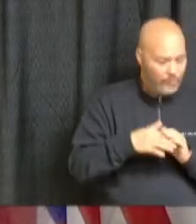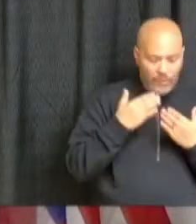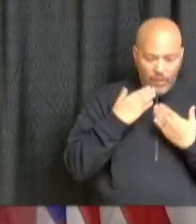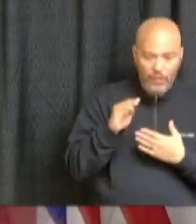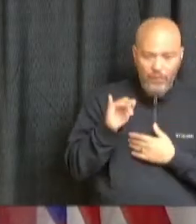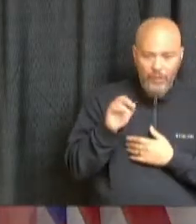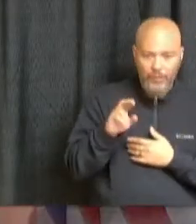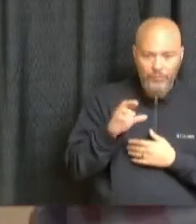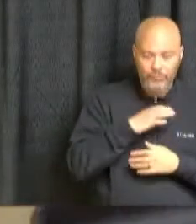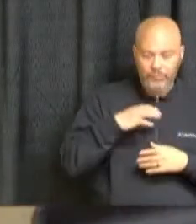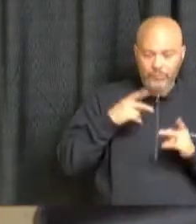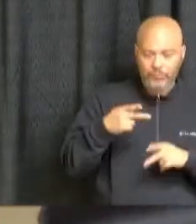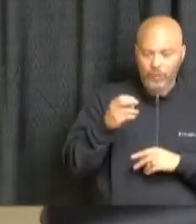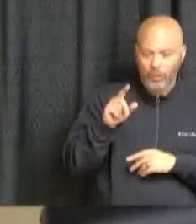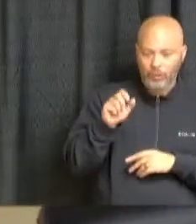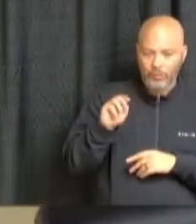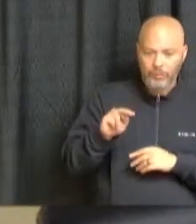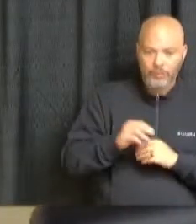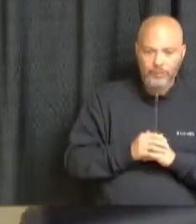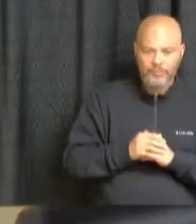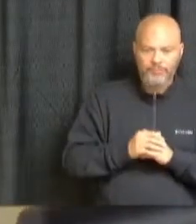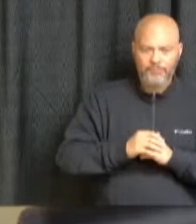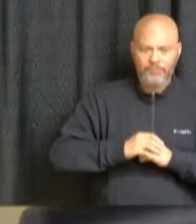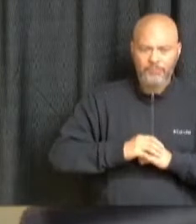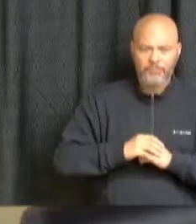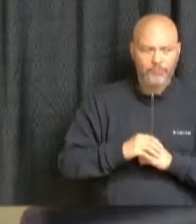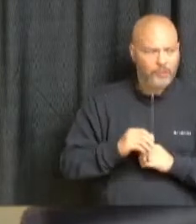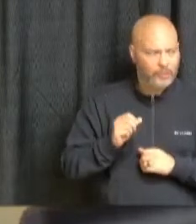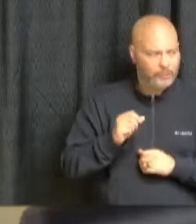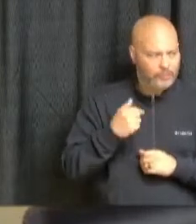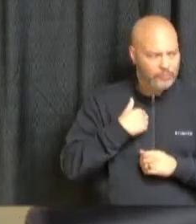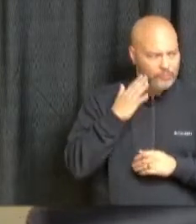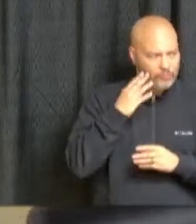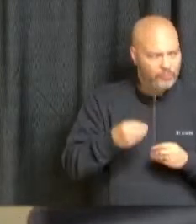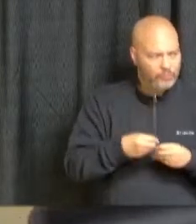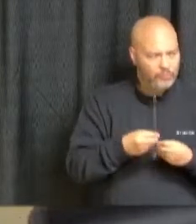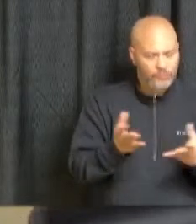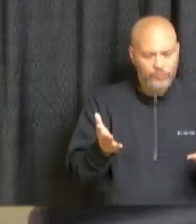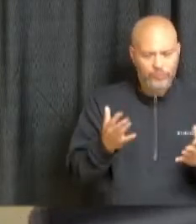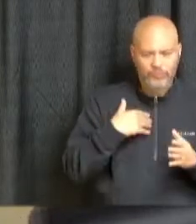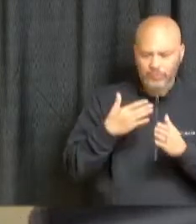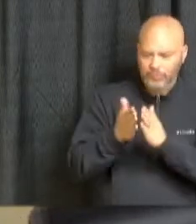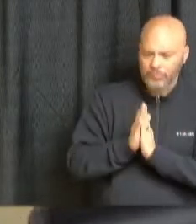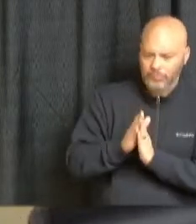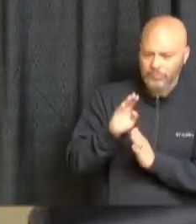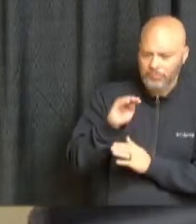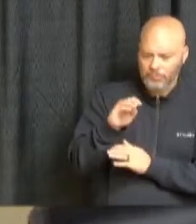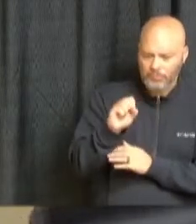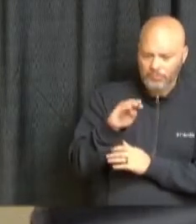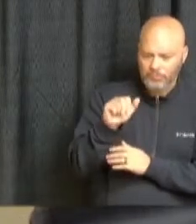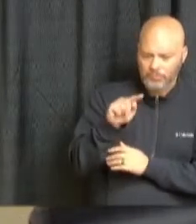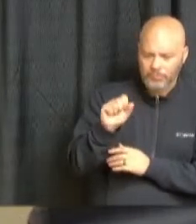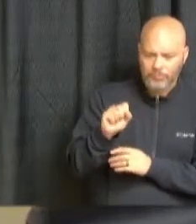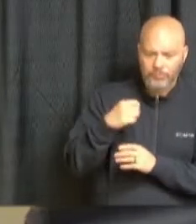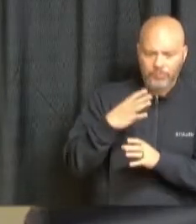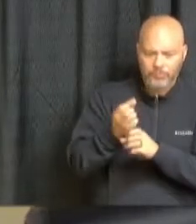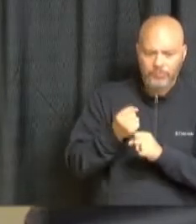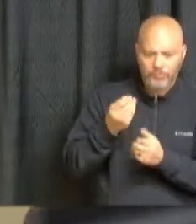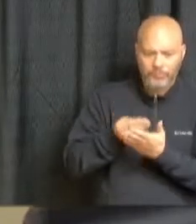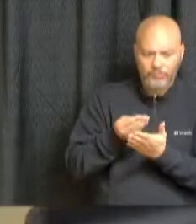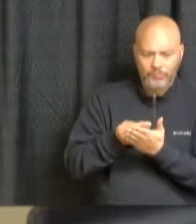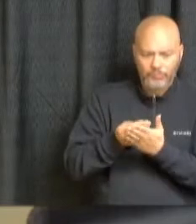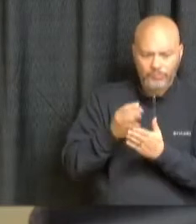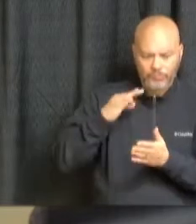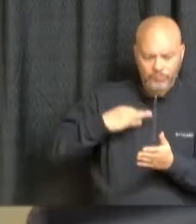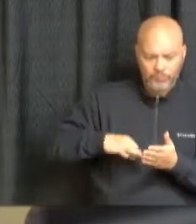Mayor. I'm just gonna say my piece and I'll be done. I'm gonna pass this out. I asked Ms. Mata to pull me some revenues and